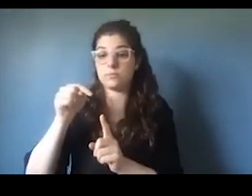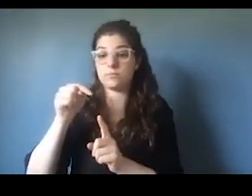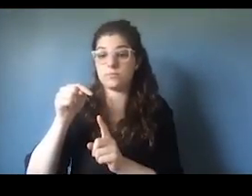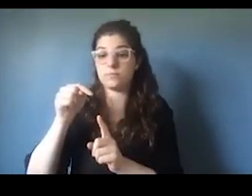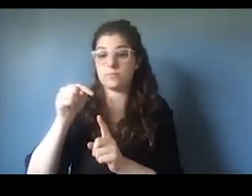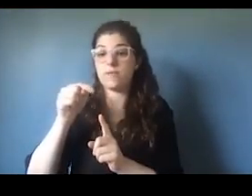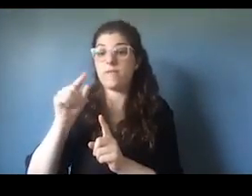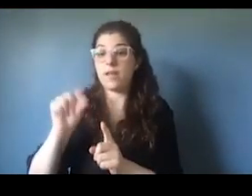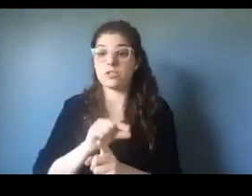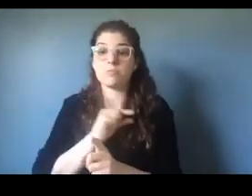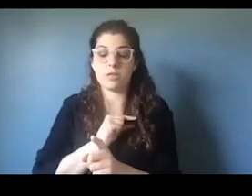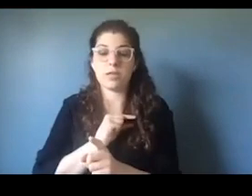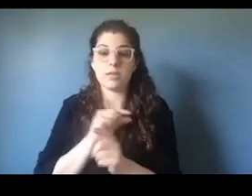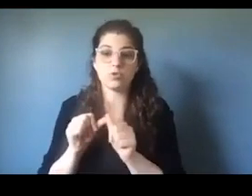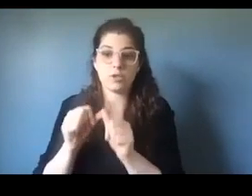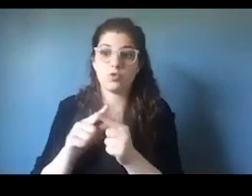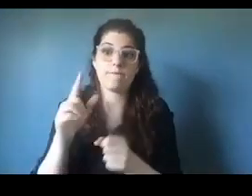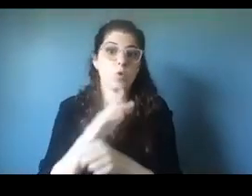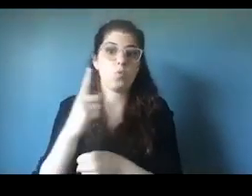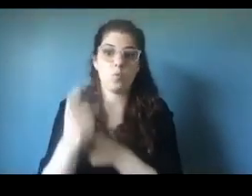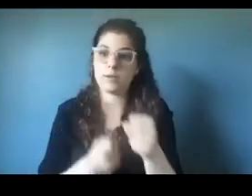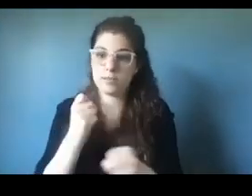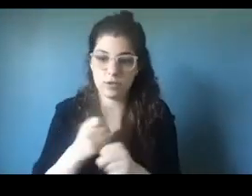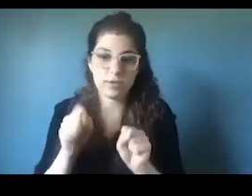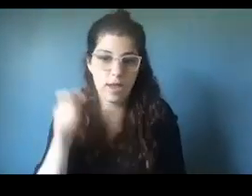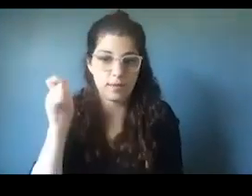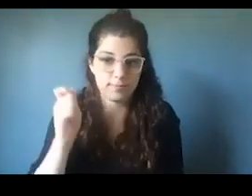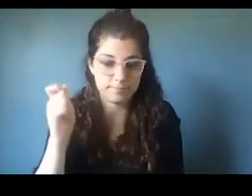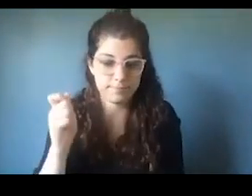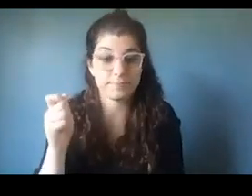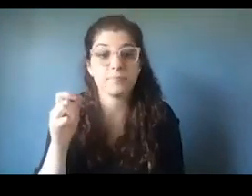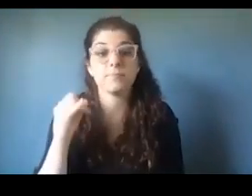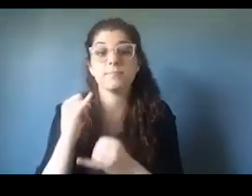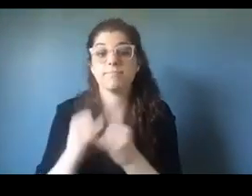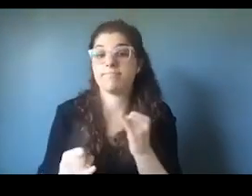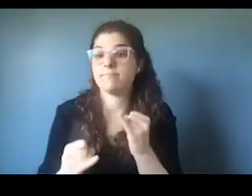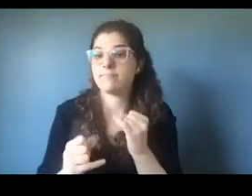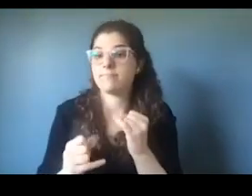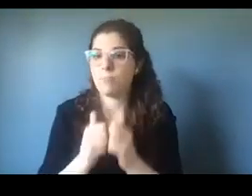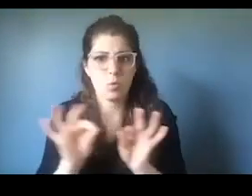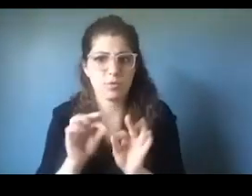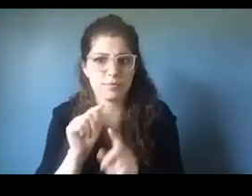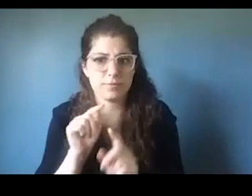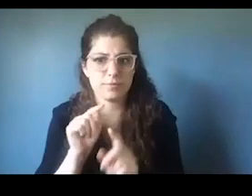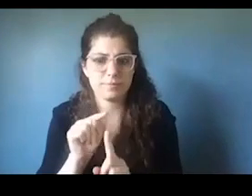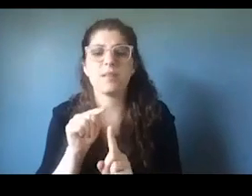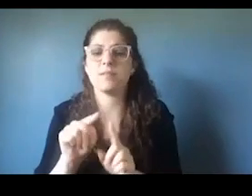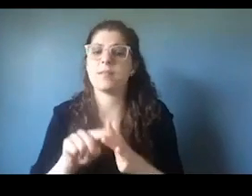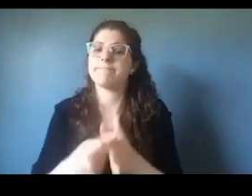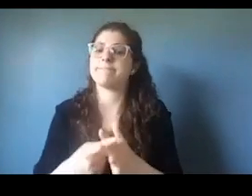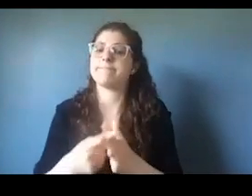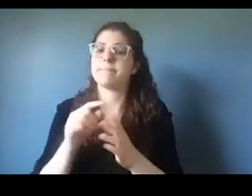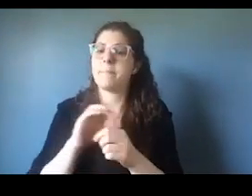eligibility duration to a full year. And then finally, and most importantly, they enacted a pandemic